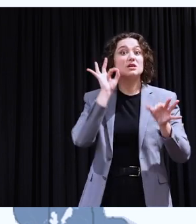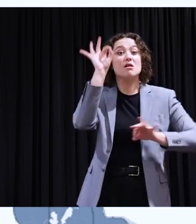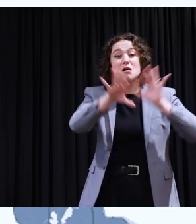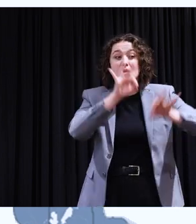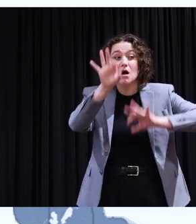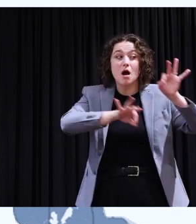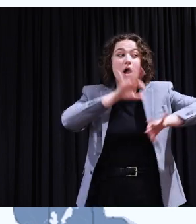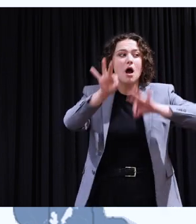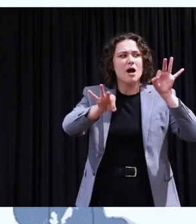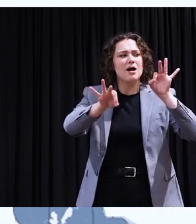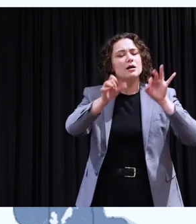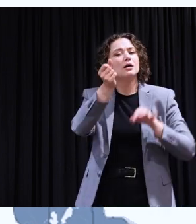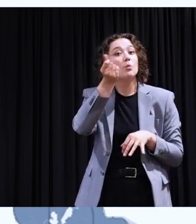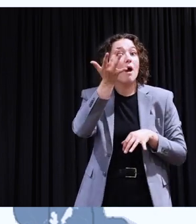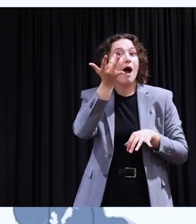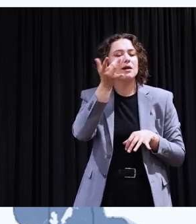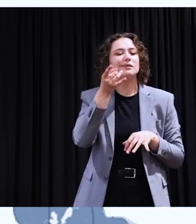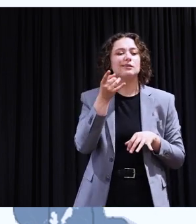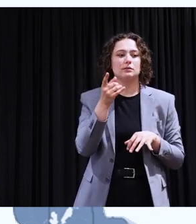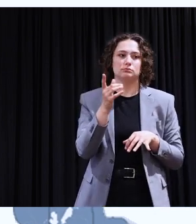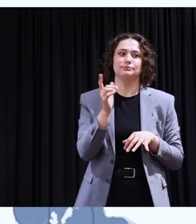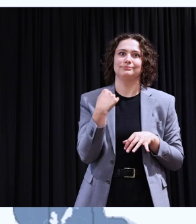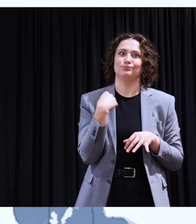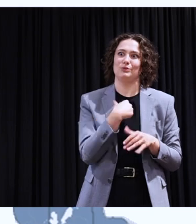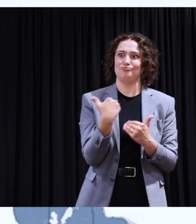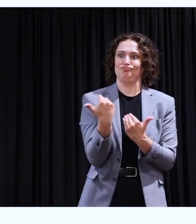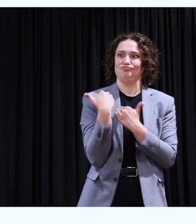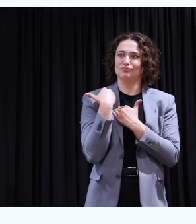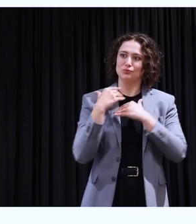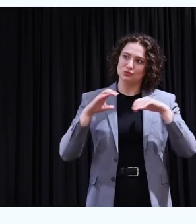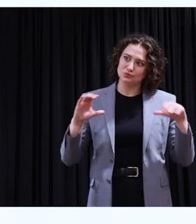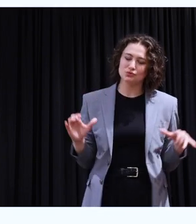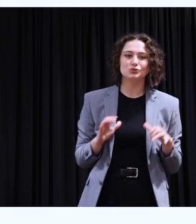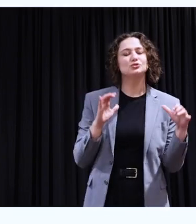job to do our homework and know how our communities were impacted.